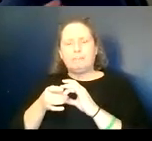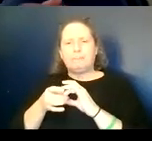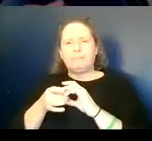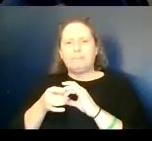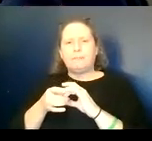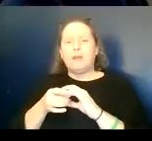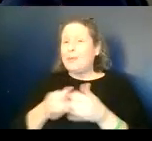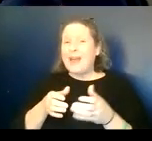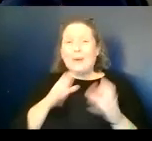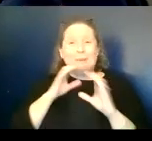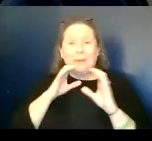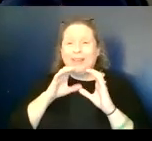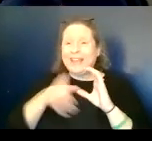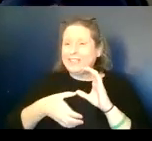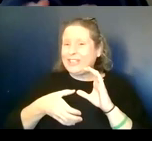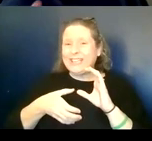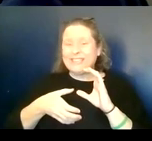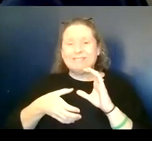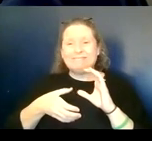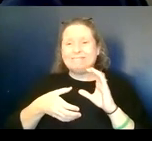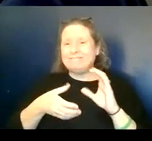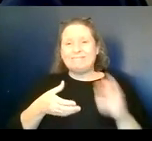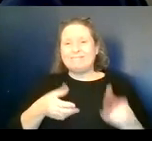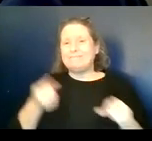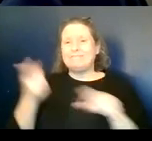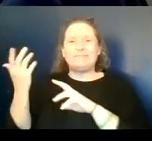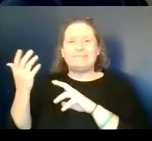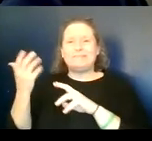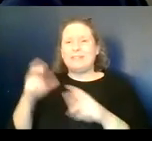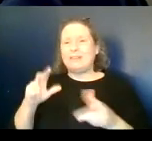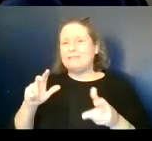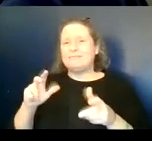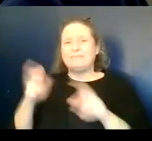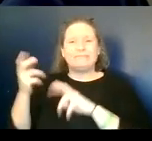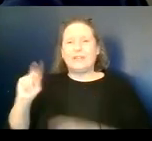communication, everything else is out the window. Mhm.